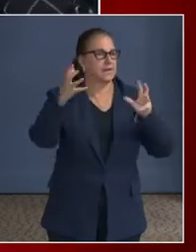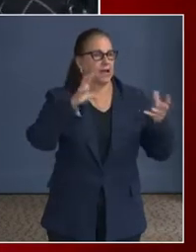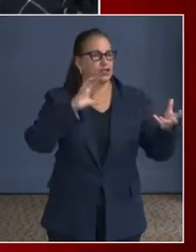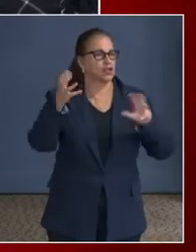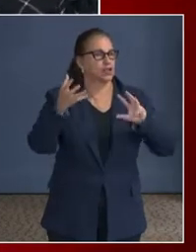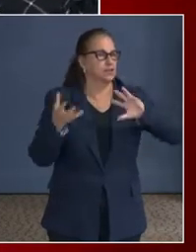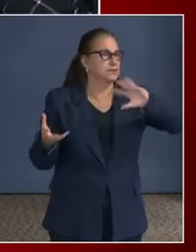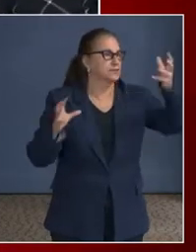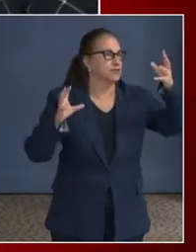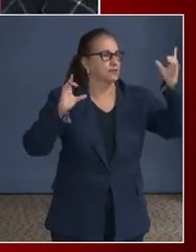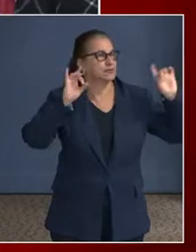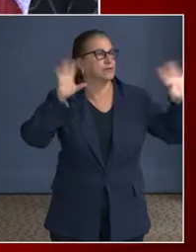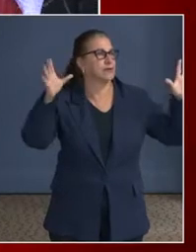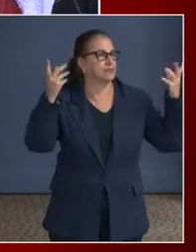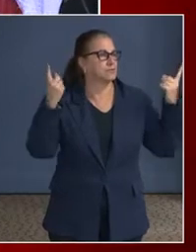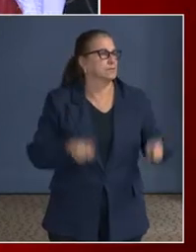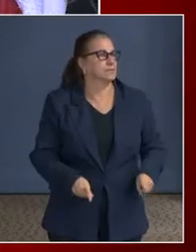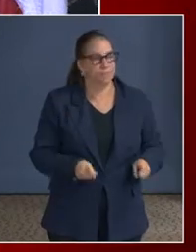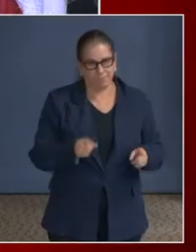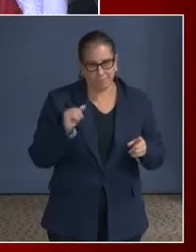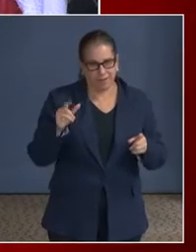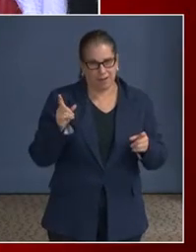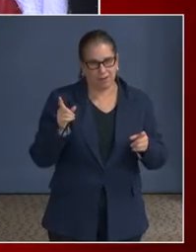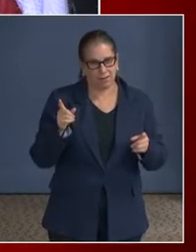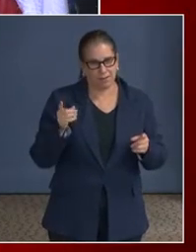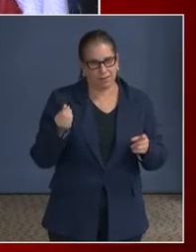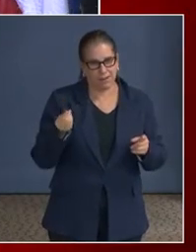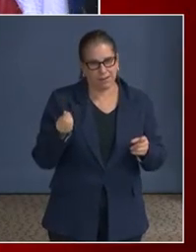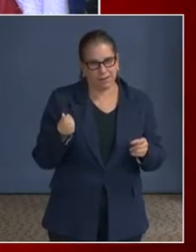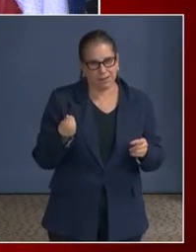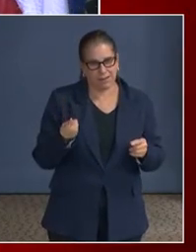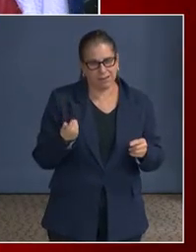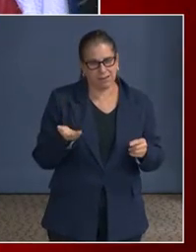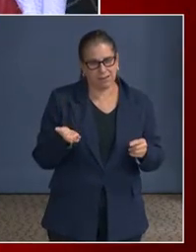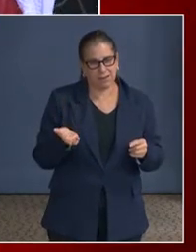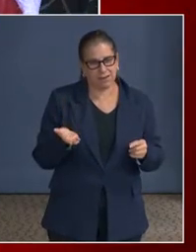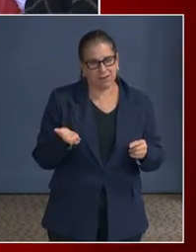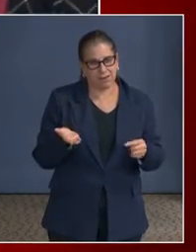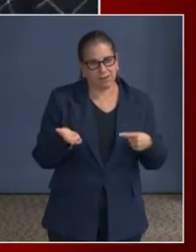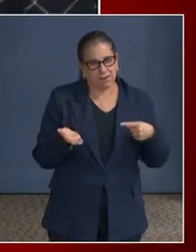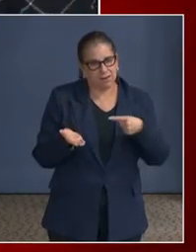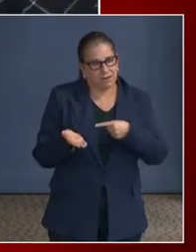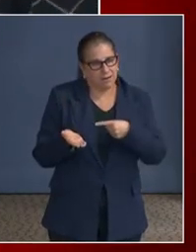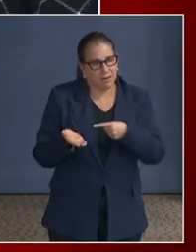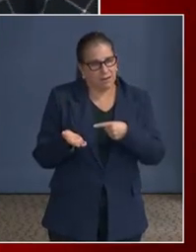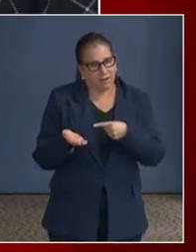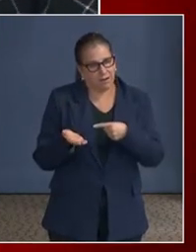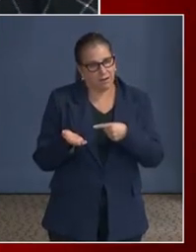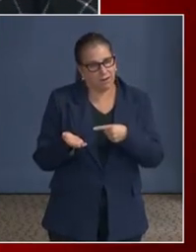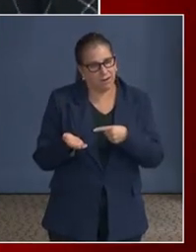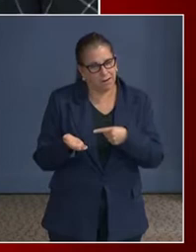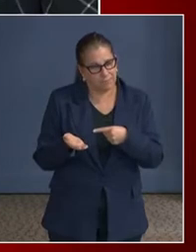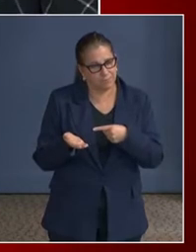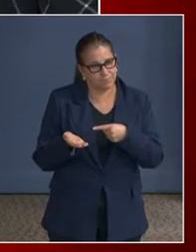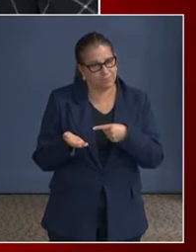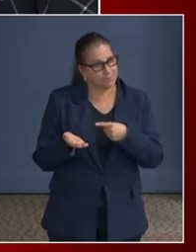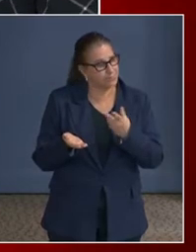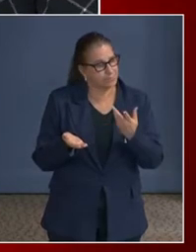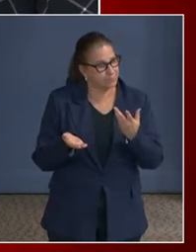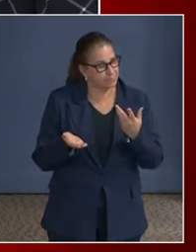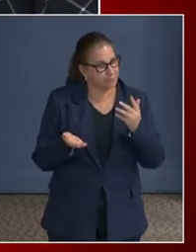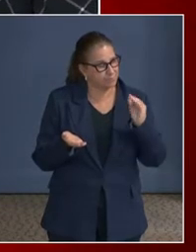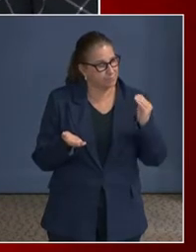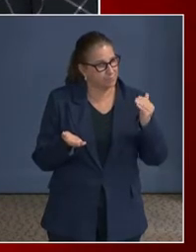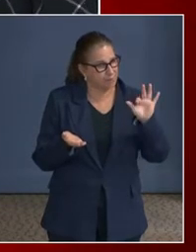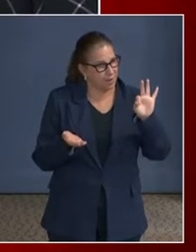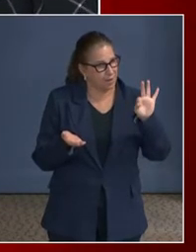country. That fund, I believe as of last week, had about $96 billion in it. And I believe